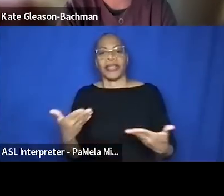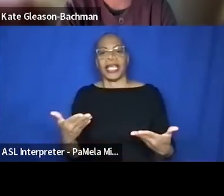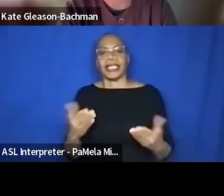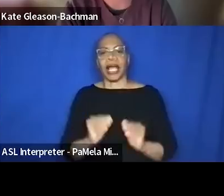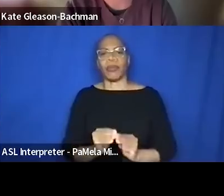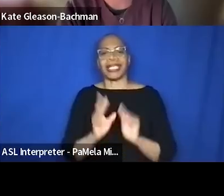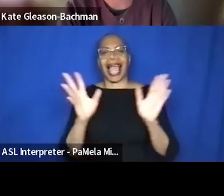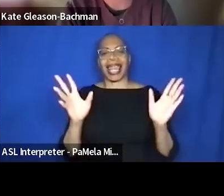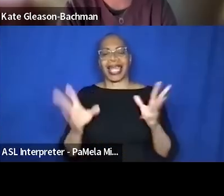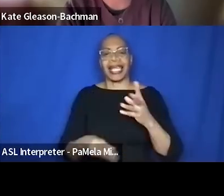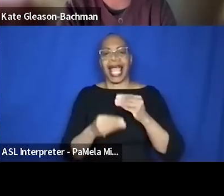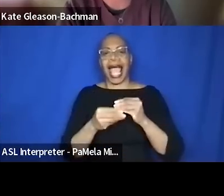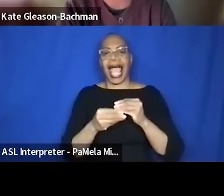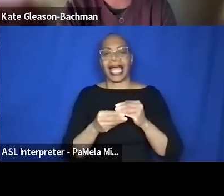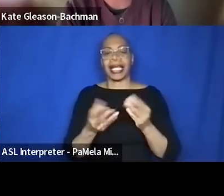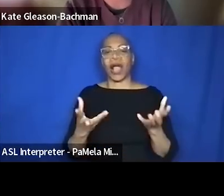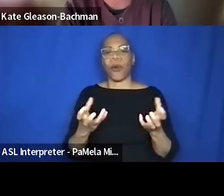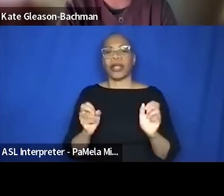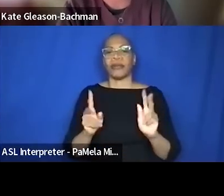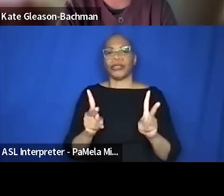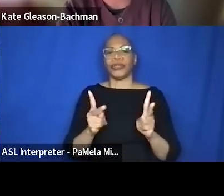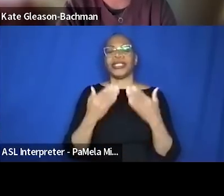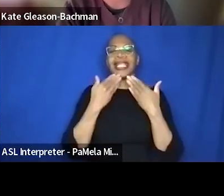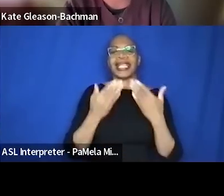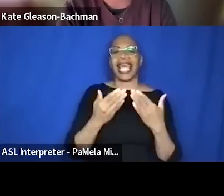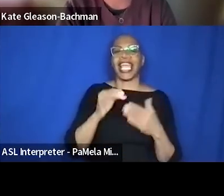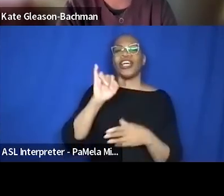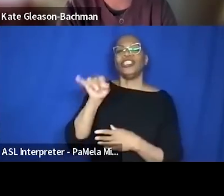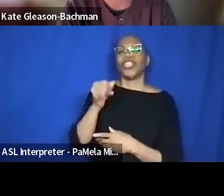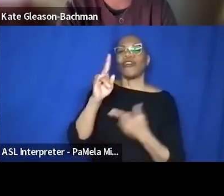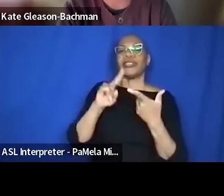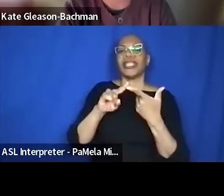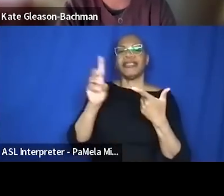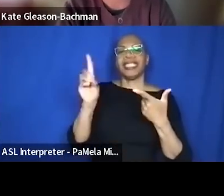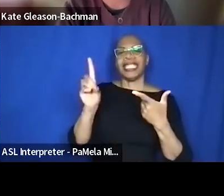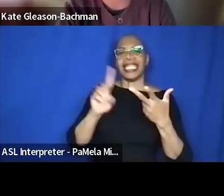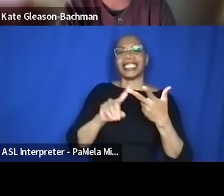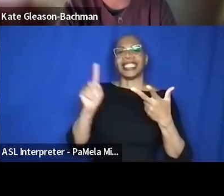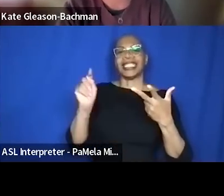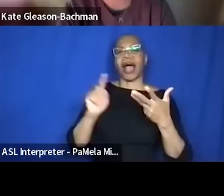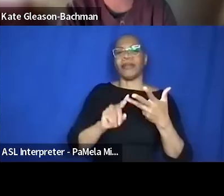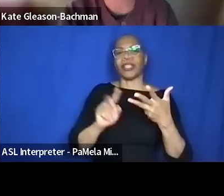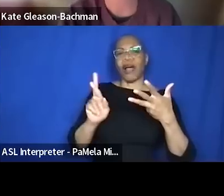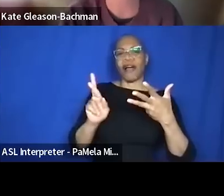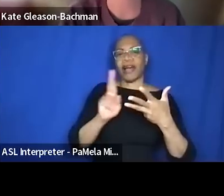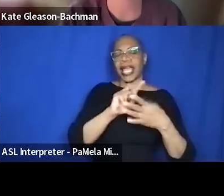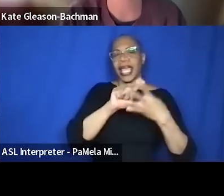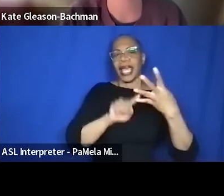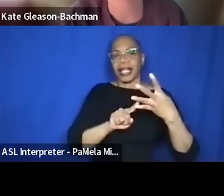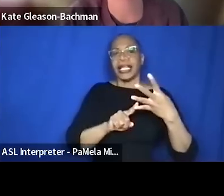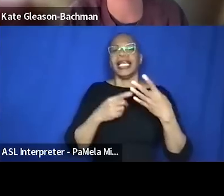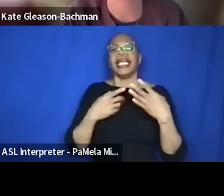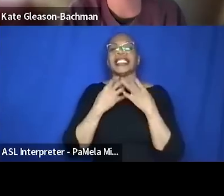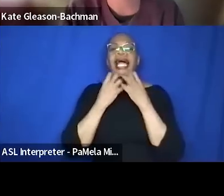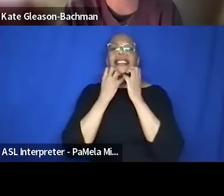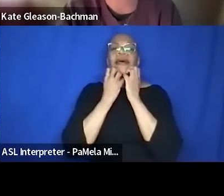want to take this as an opportunity for thanking Joseph, Denise, Thomas, and Raphael, is the passion in the people who do